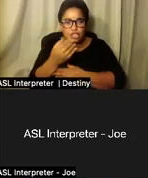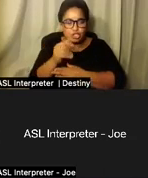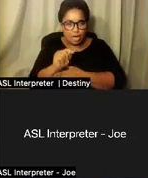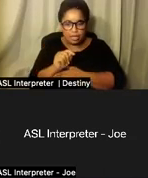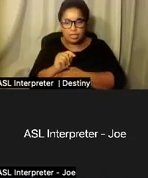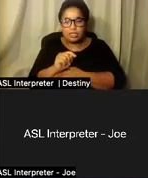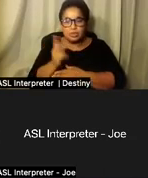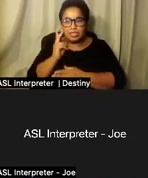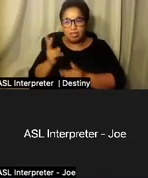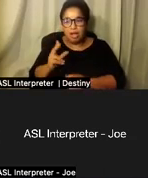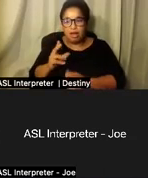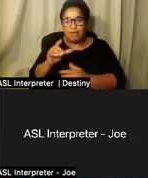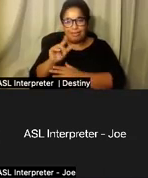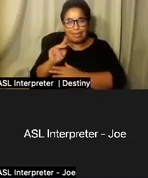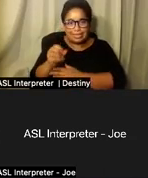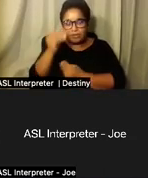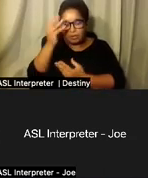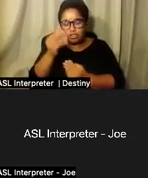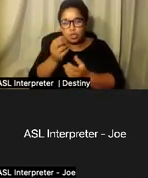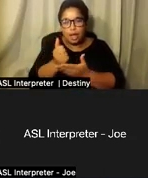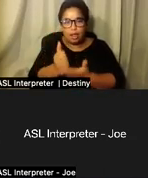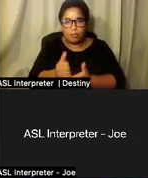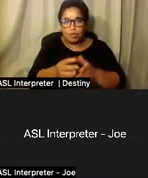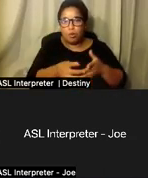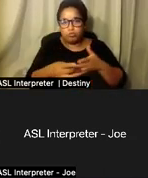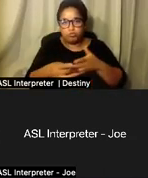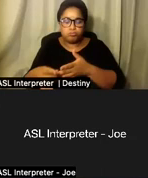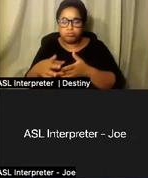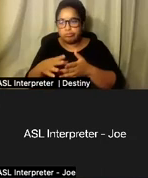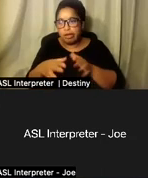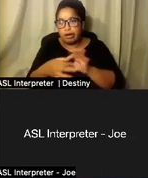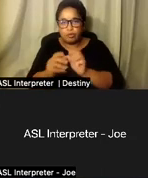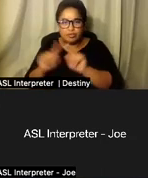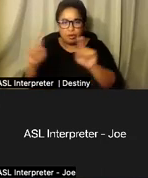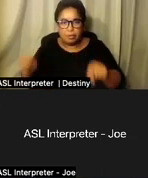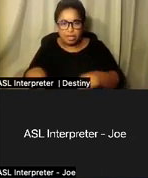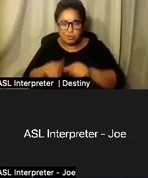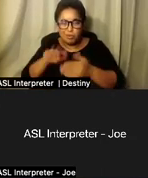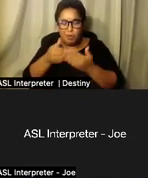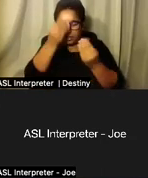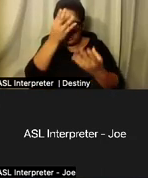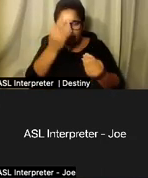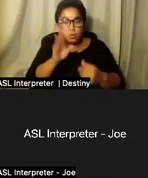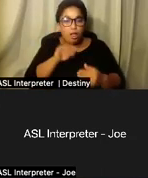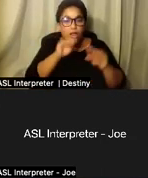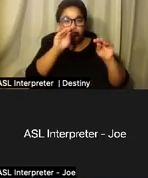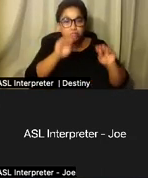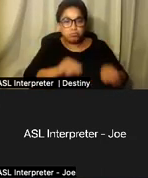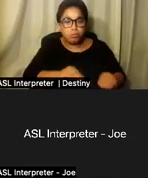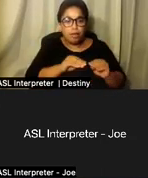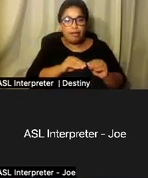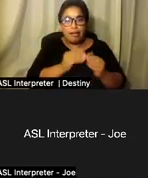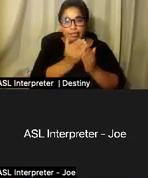clicking the links that are there to take you to the pages with that information. We will also be putting a list of the links that